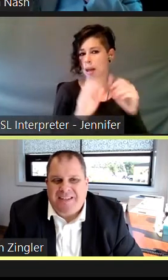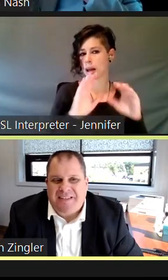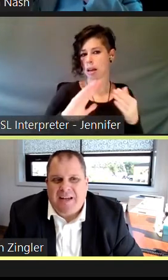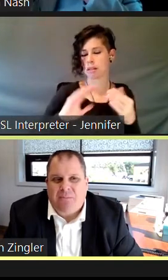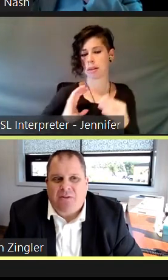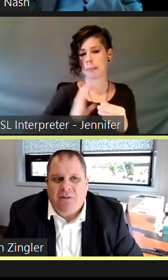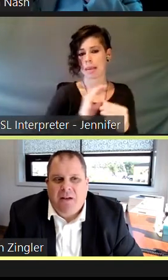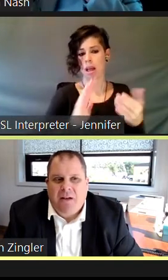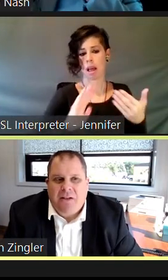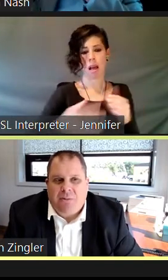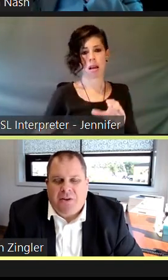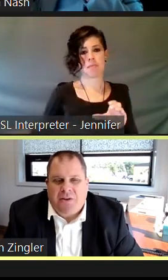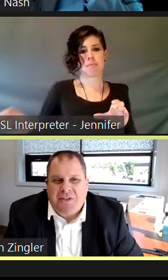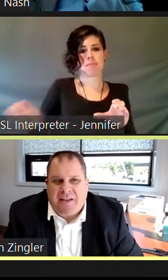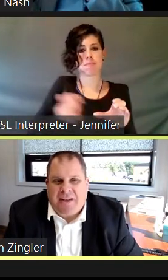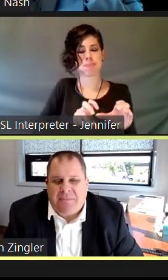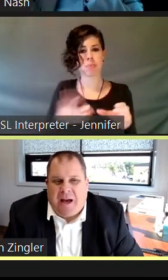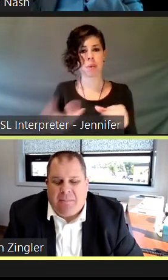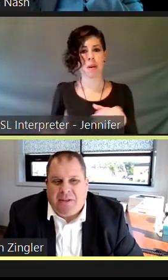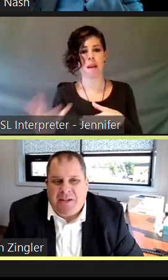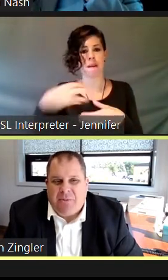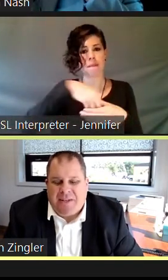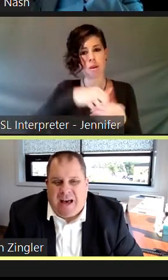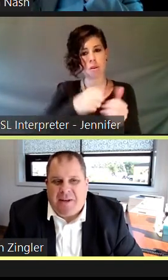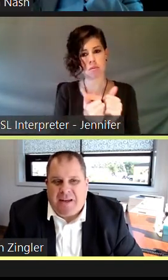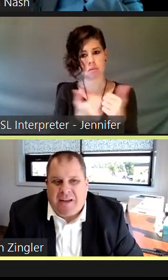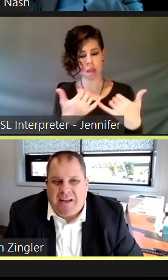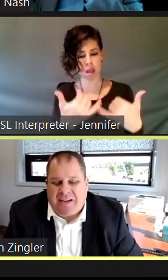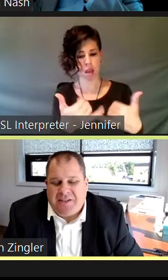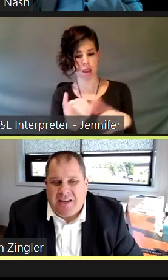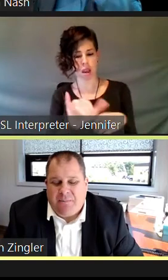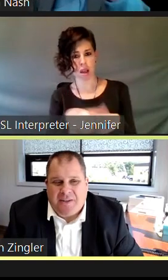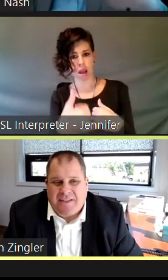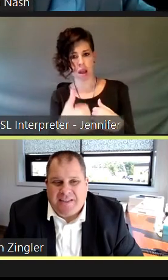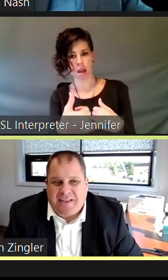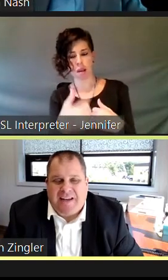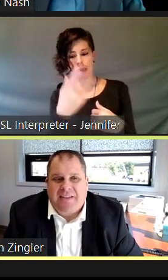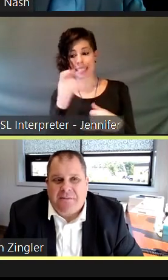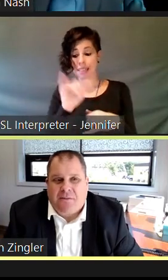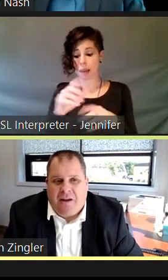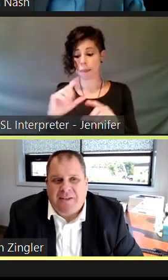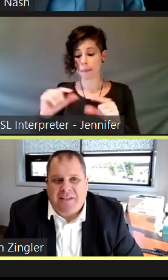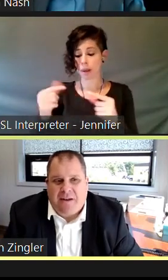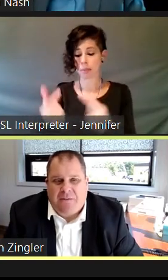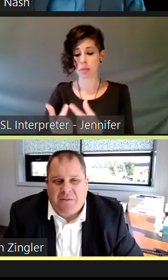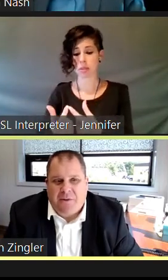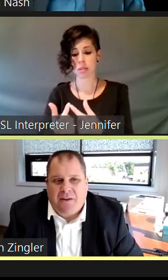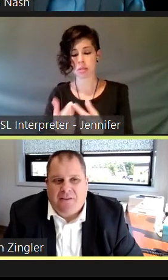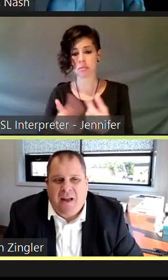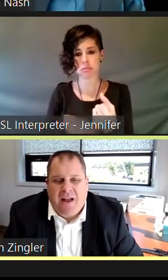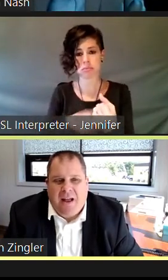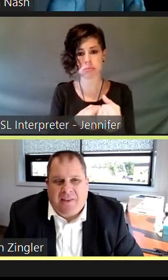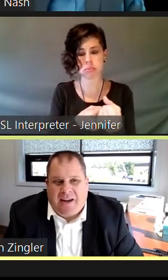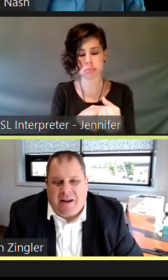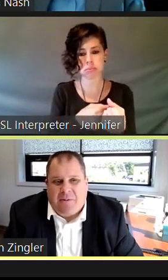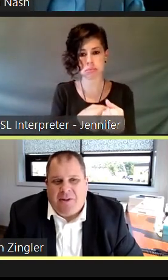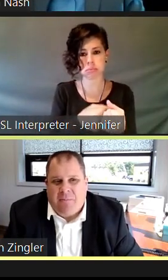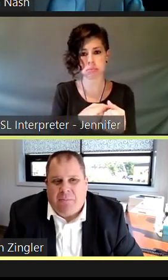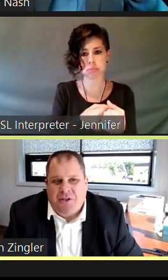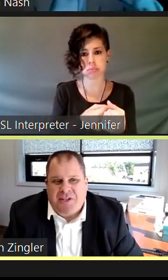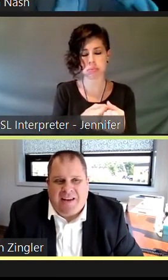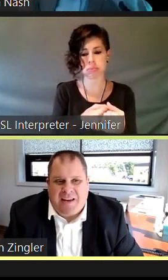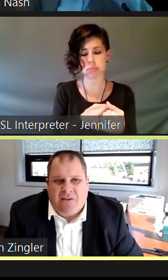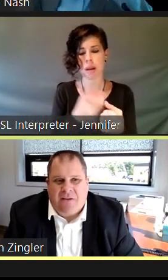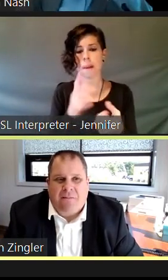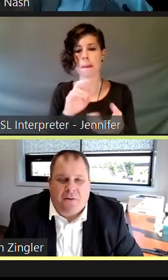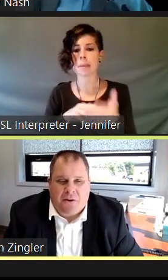a seat at the table to understand that this population was advocating. He actually emailed us and thanked us for advocacy efforts, because that enabled him to